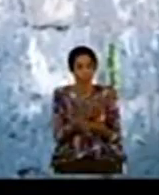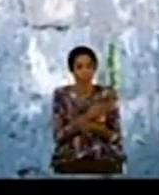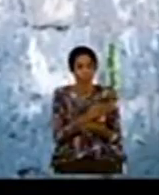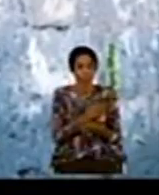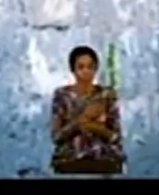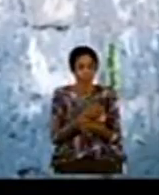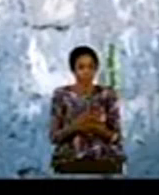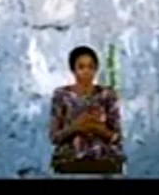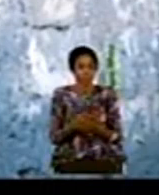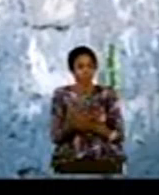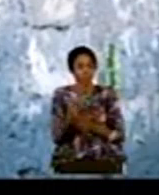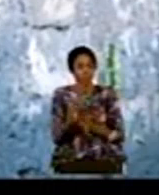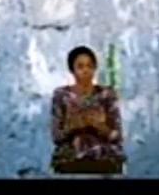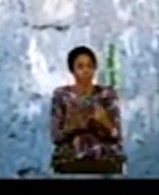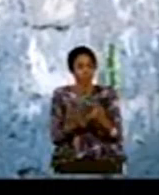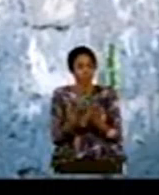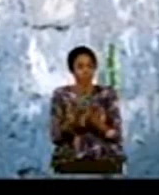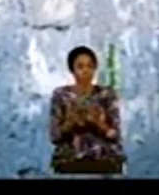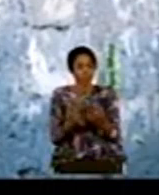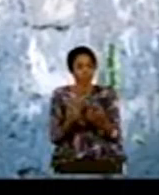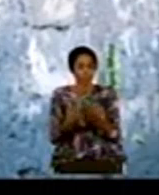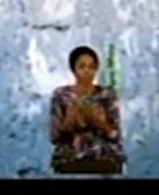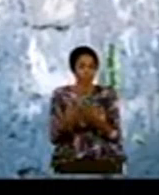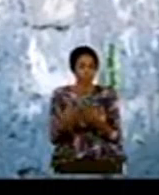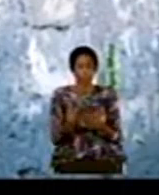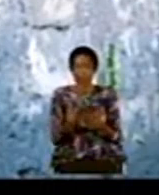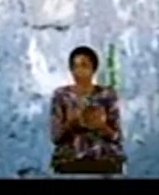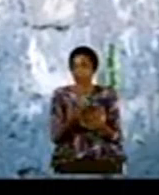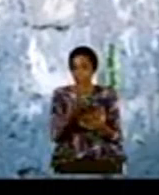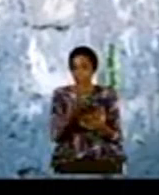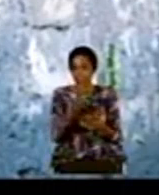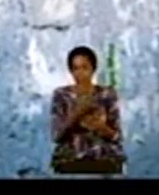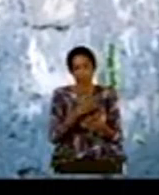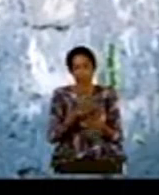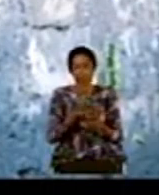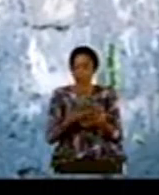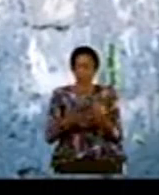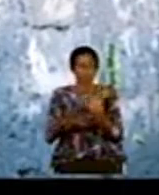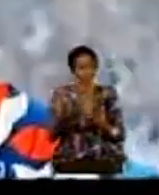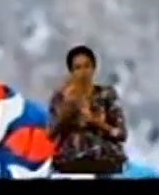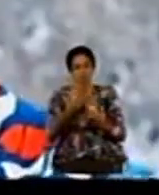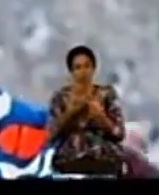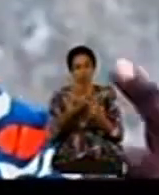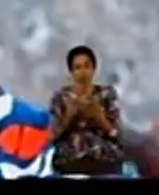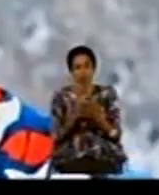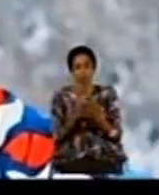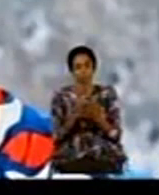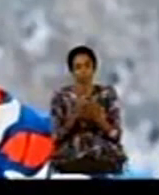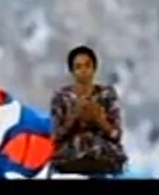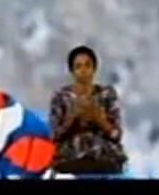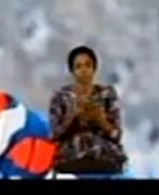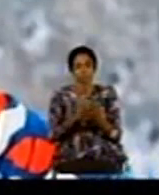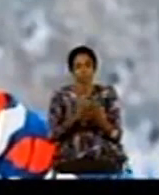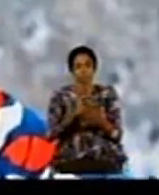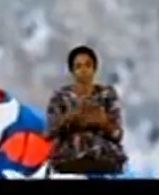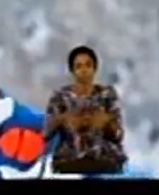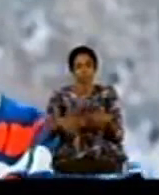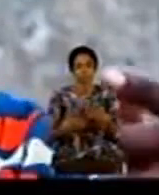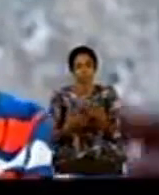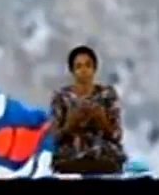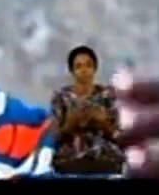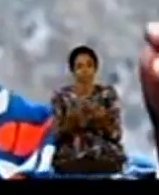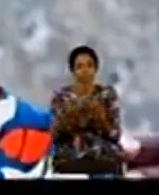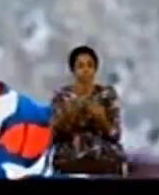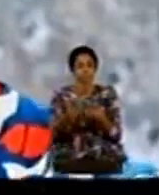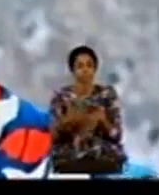I explained it to Mama Amoni. She said, no, don't worry. This is just a finger. That's how from there I came back home.